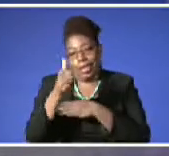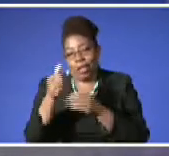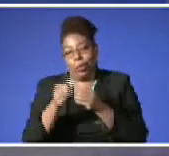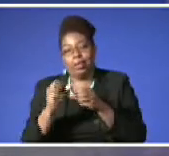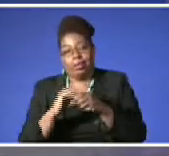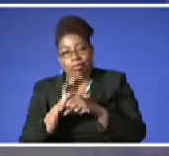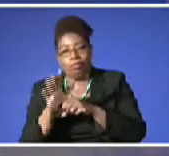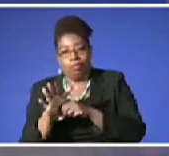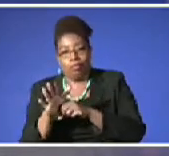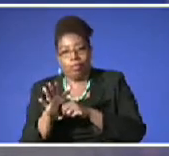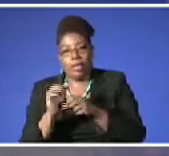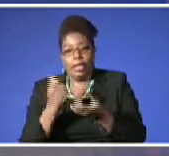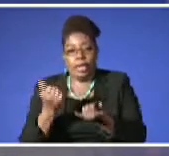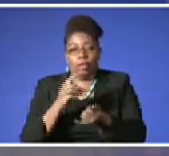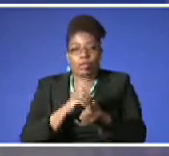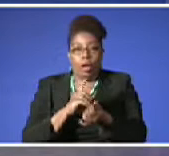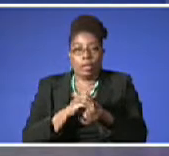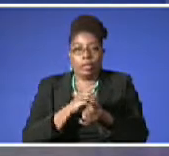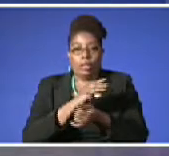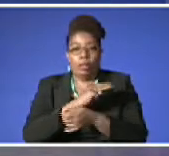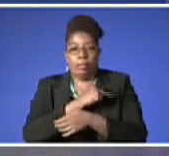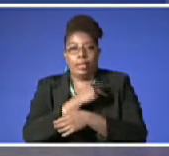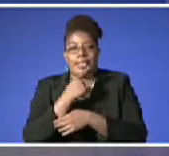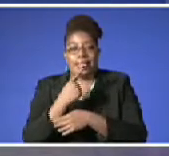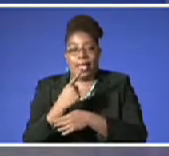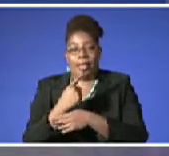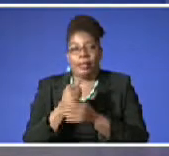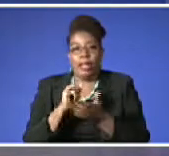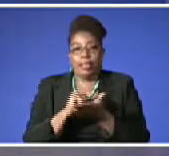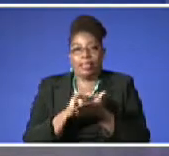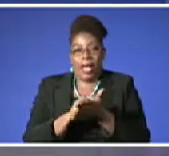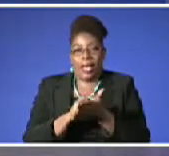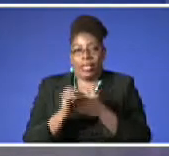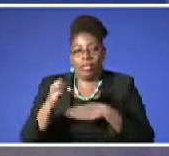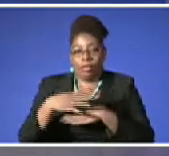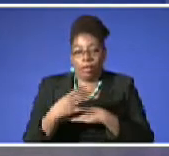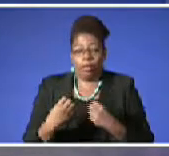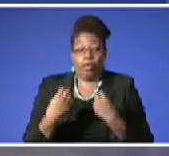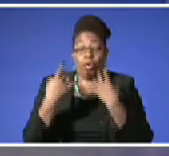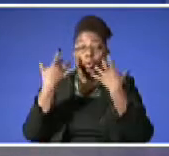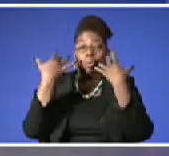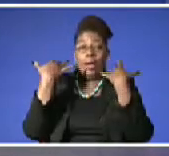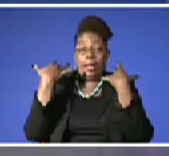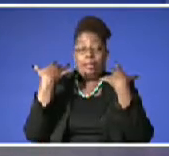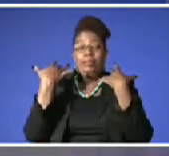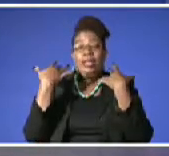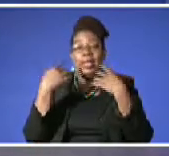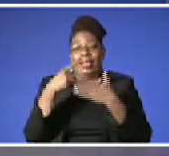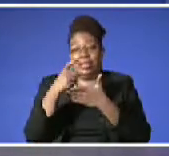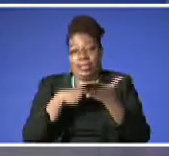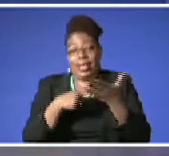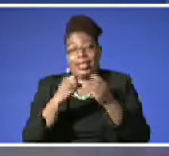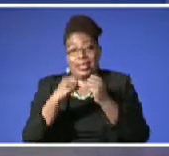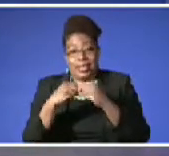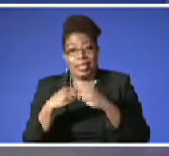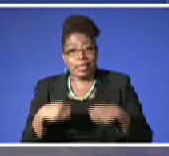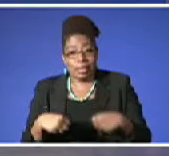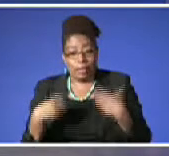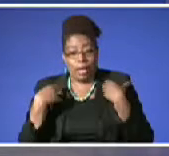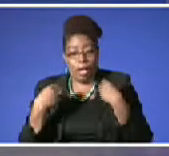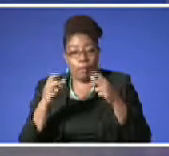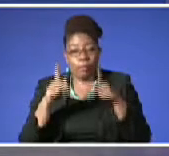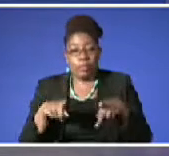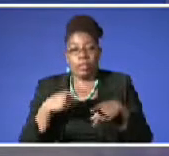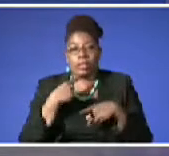Medical Officer Dr. Pearl McMillan pointing out this week the virus can overwhelm an already taxed health system. Health officials urge